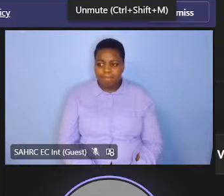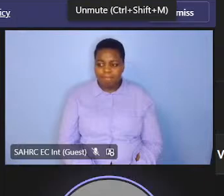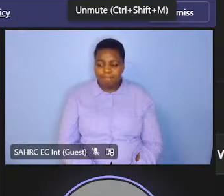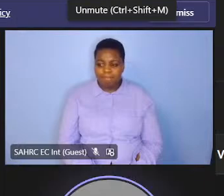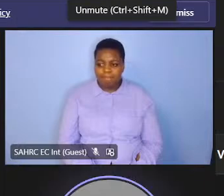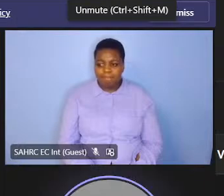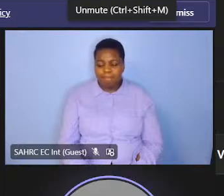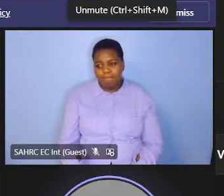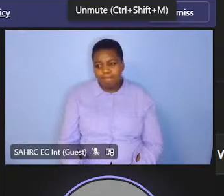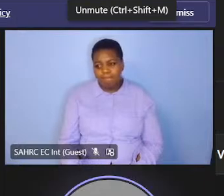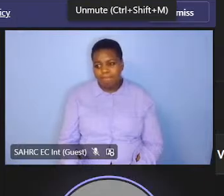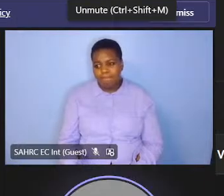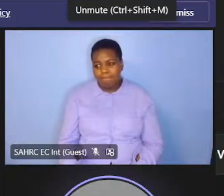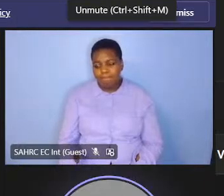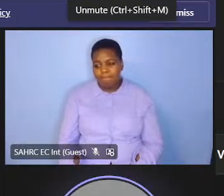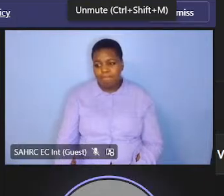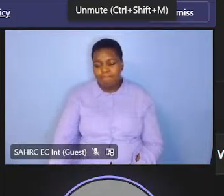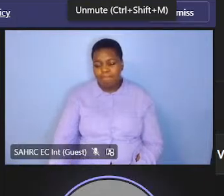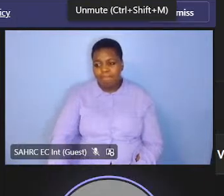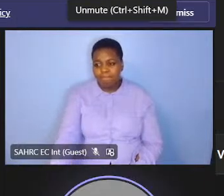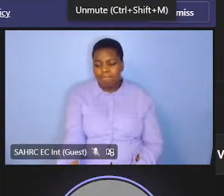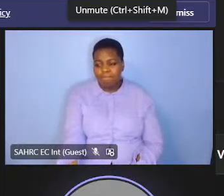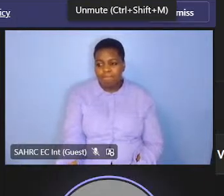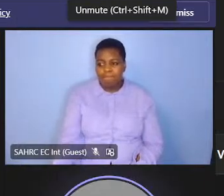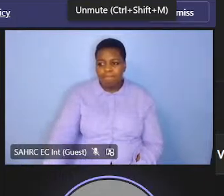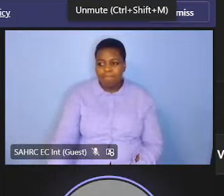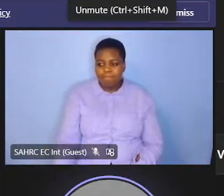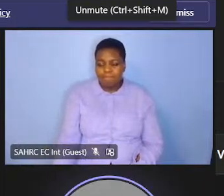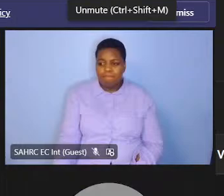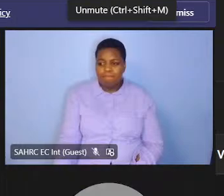Can we just hold on? I've just,